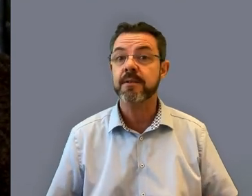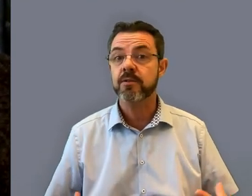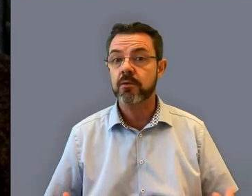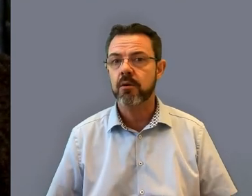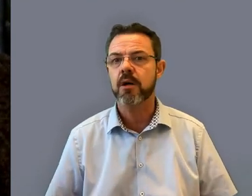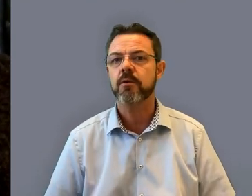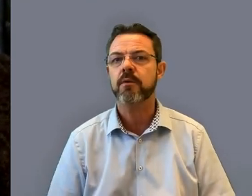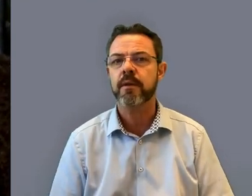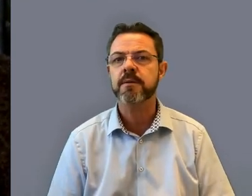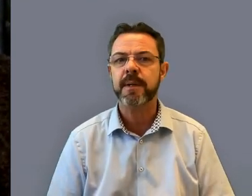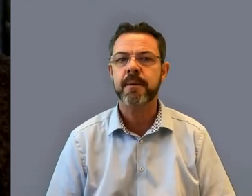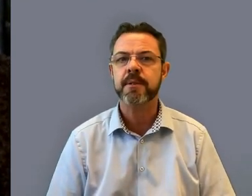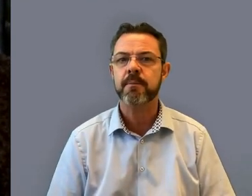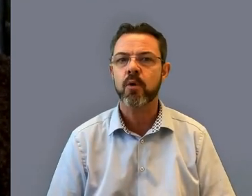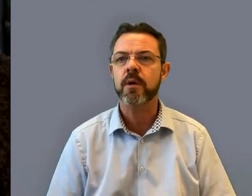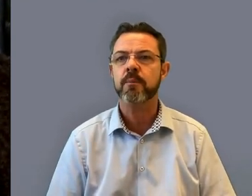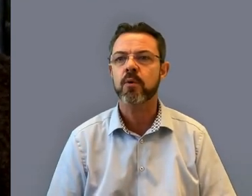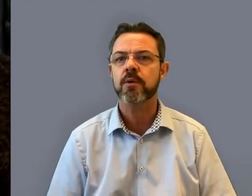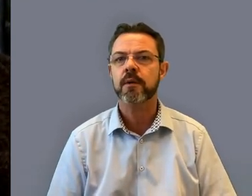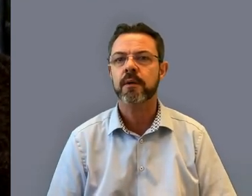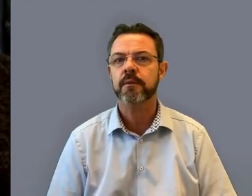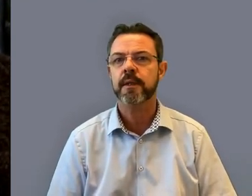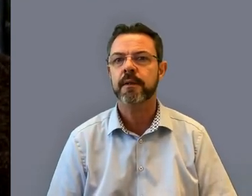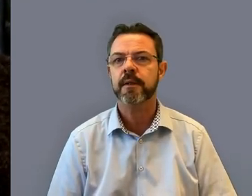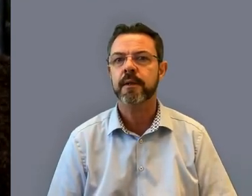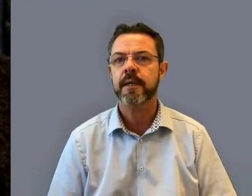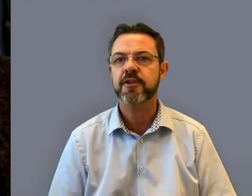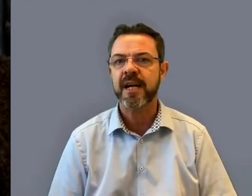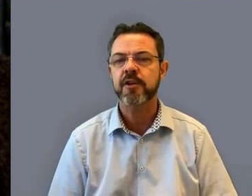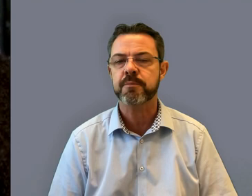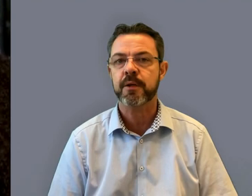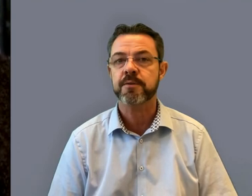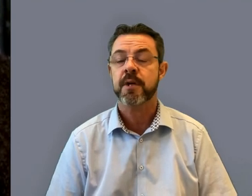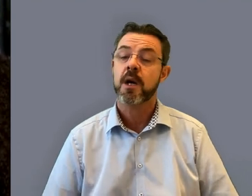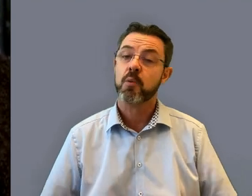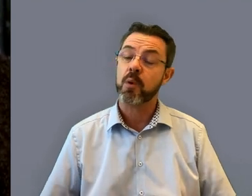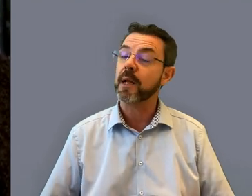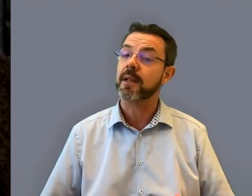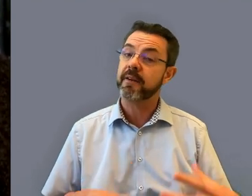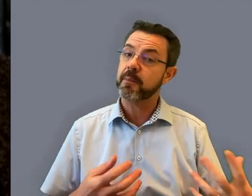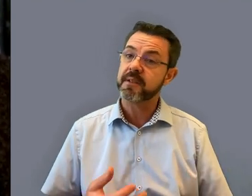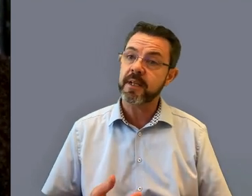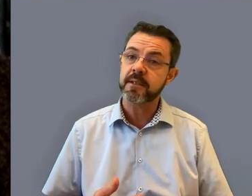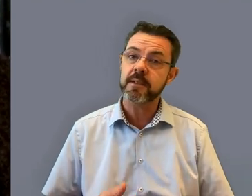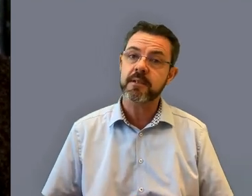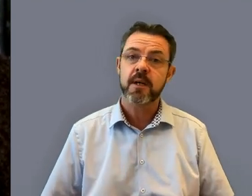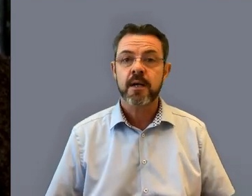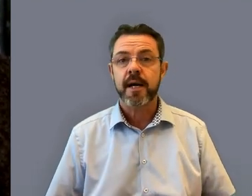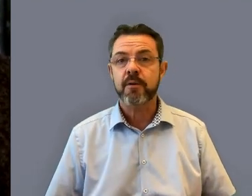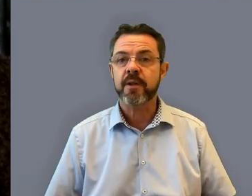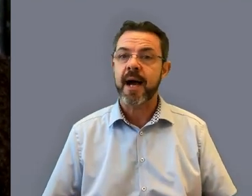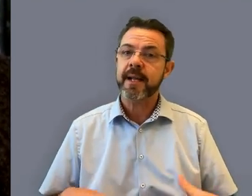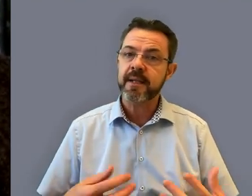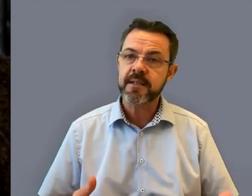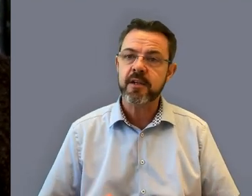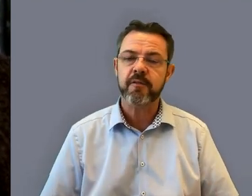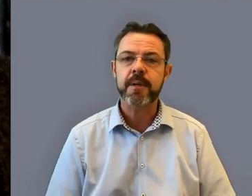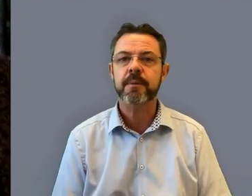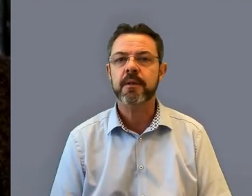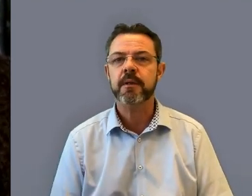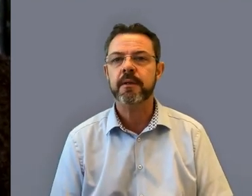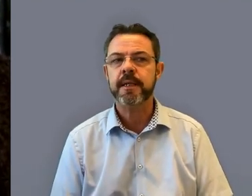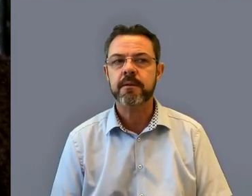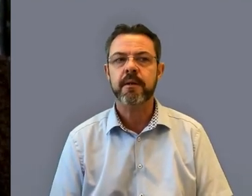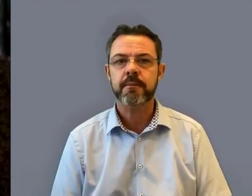as cities grow, this becomes a more and more a challenge, because we want livable cities, and with higher density